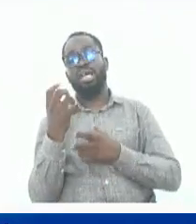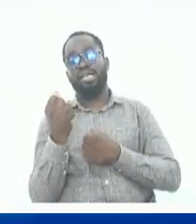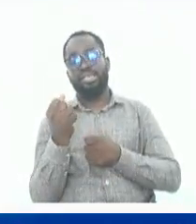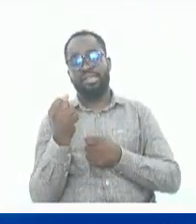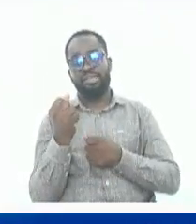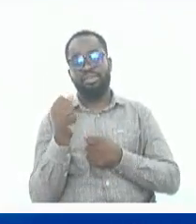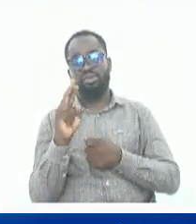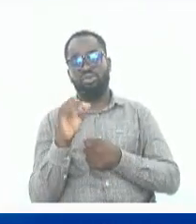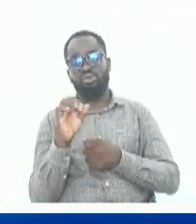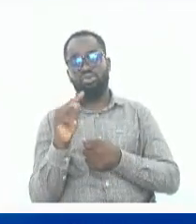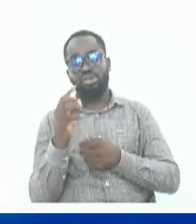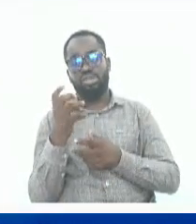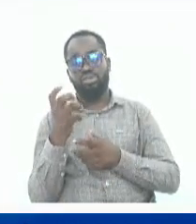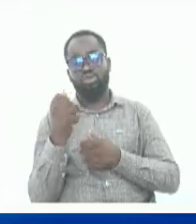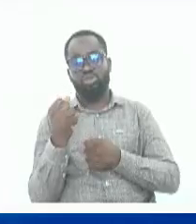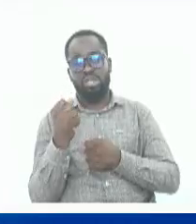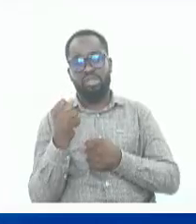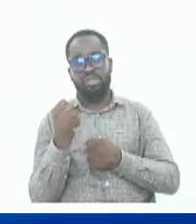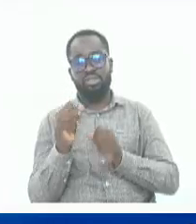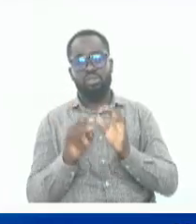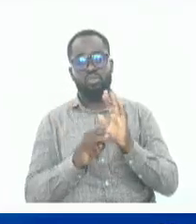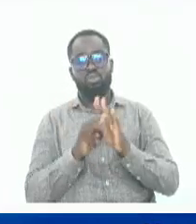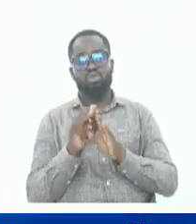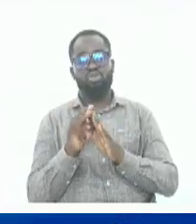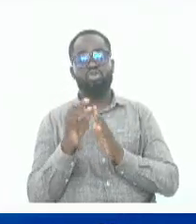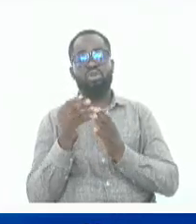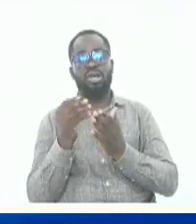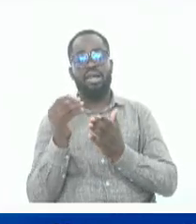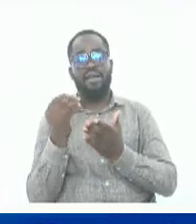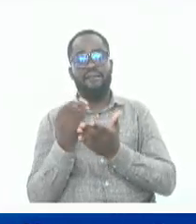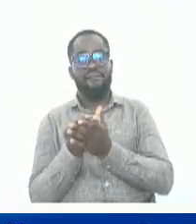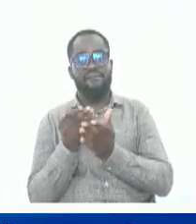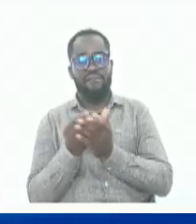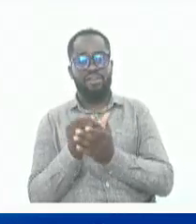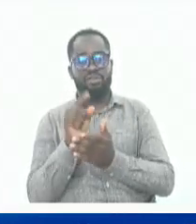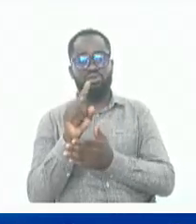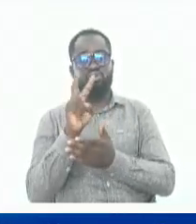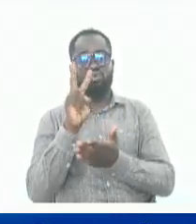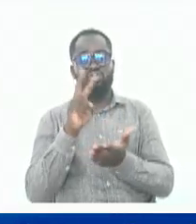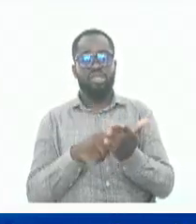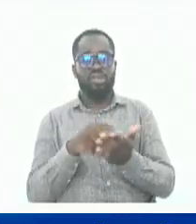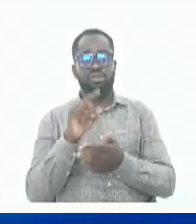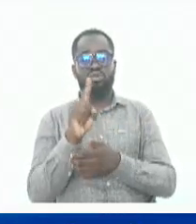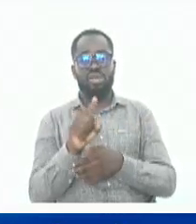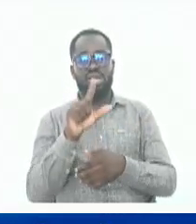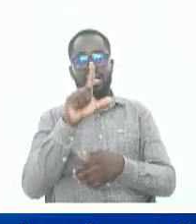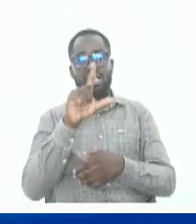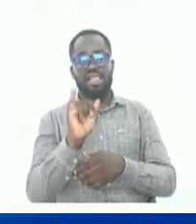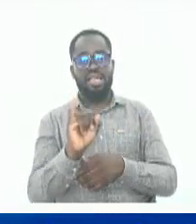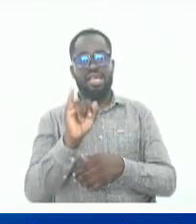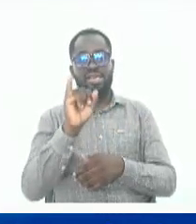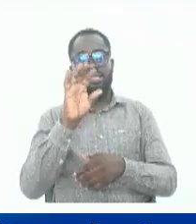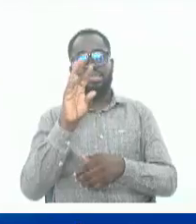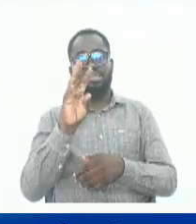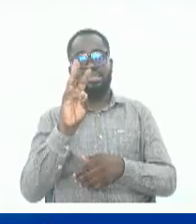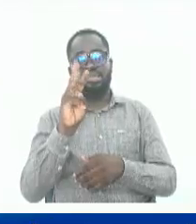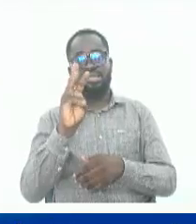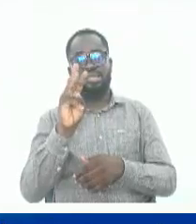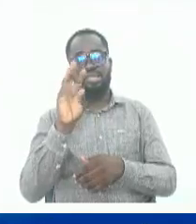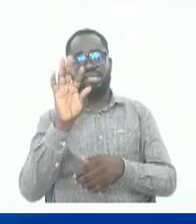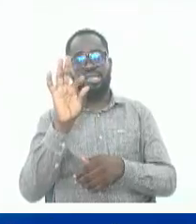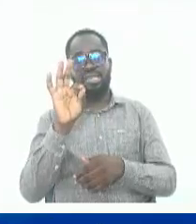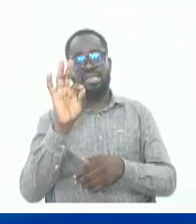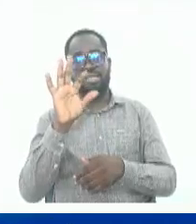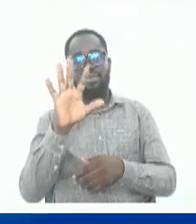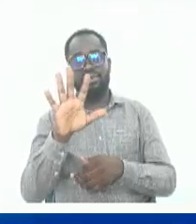and the unit trust and mutual funds regulation 2001 LI 1695.